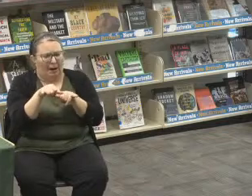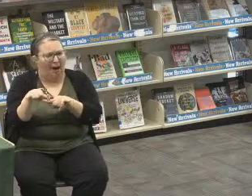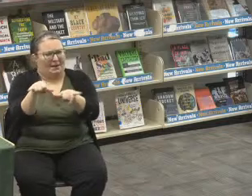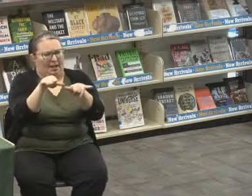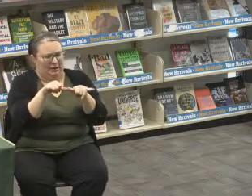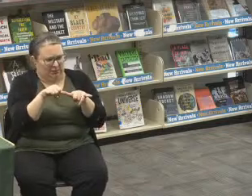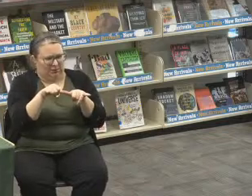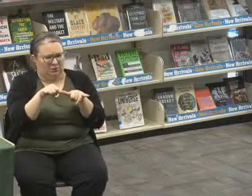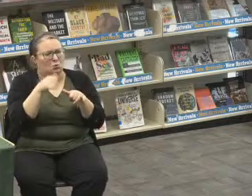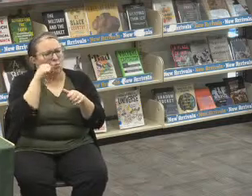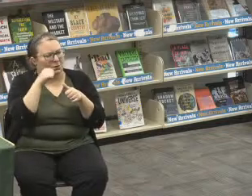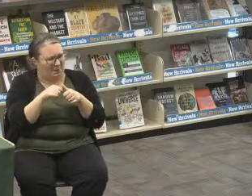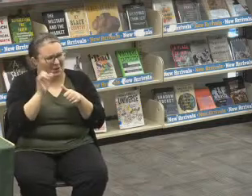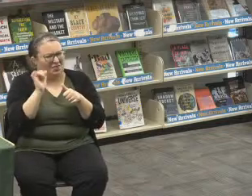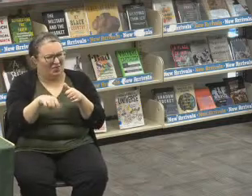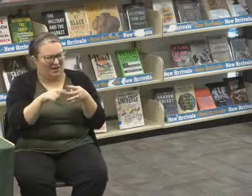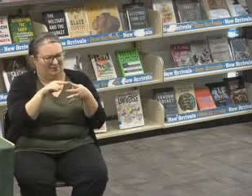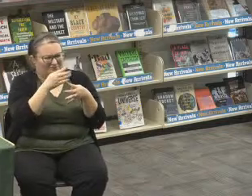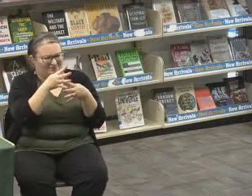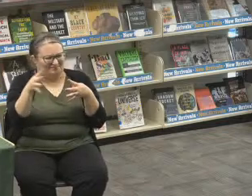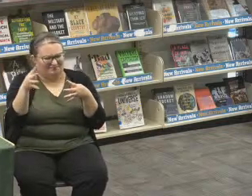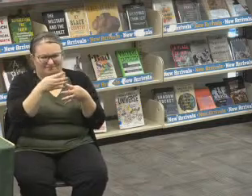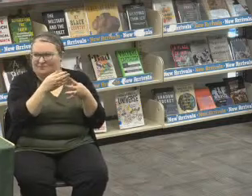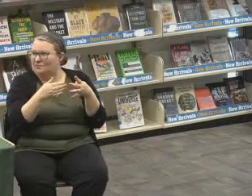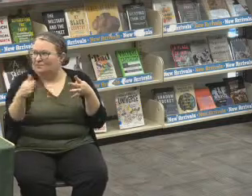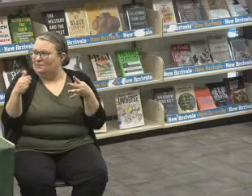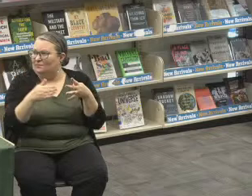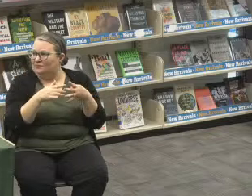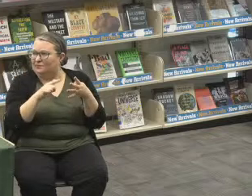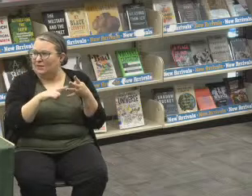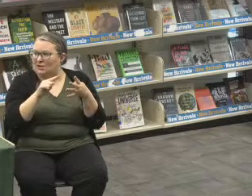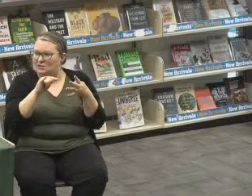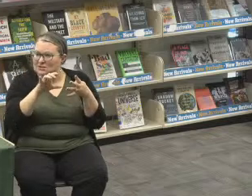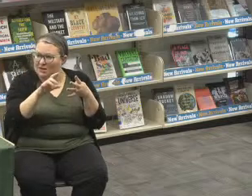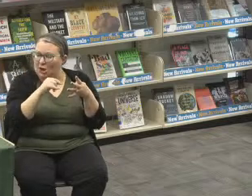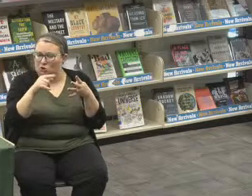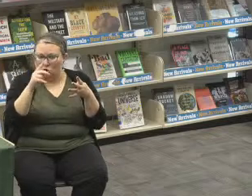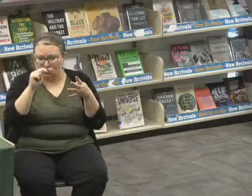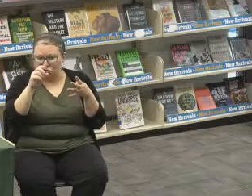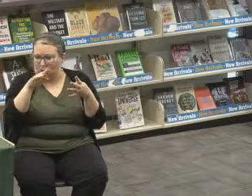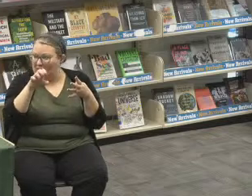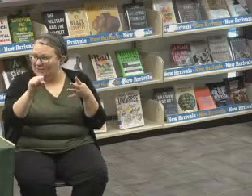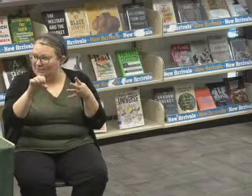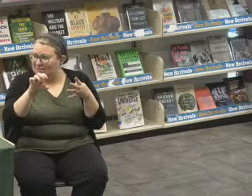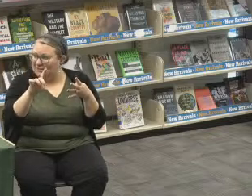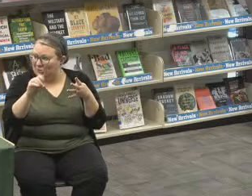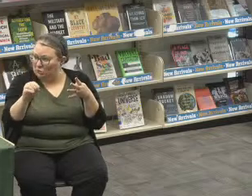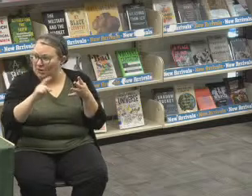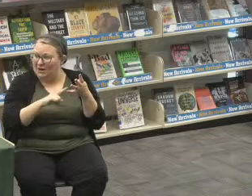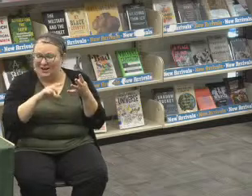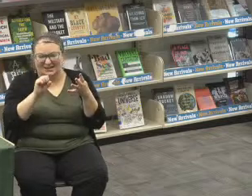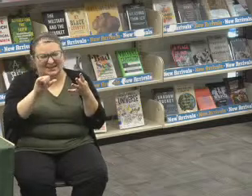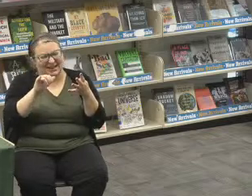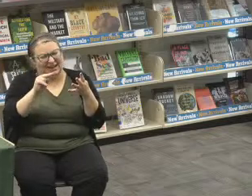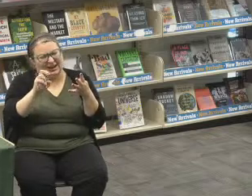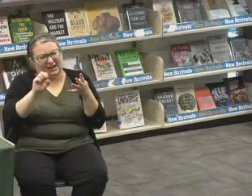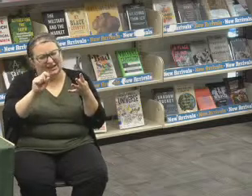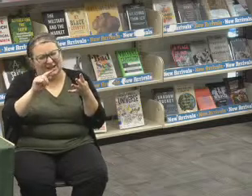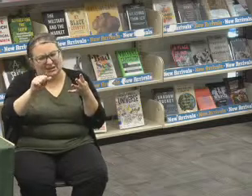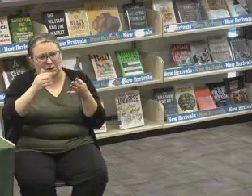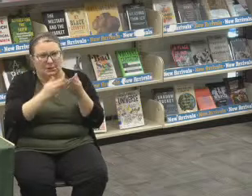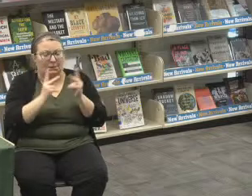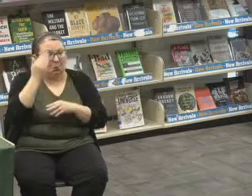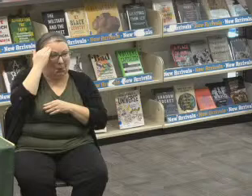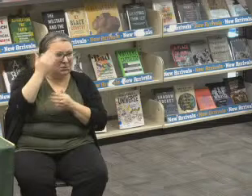want you to just kind of keep that in mind. Tics and Tourette's disorder, and then this last one, synesthesia, which some people are familiar with and some